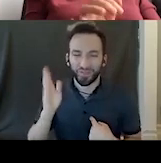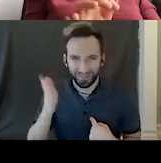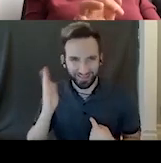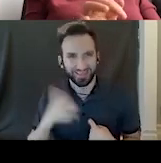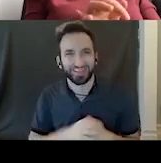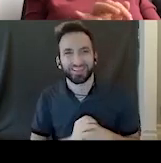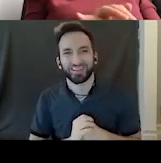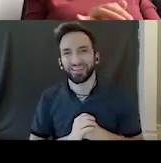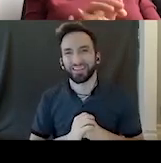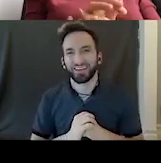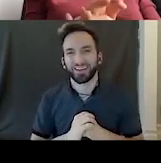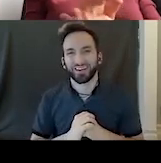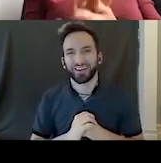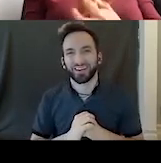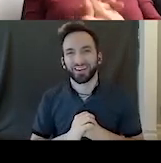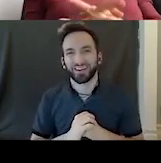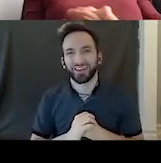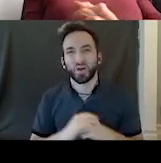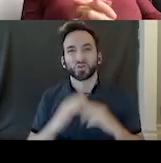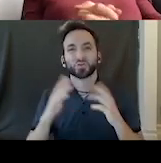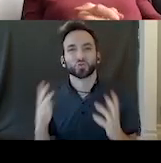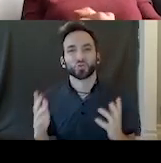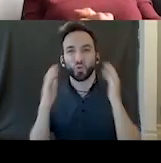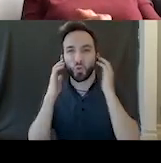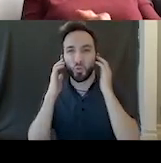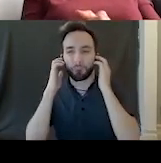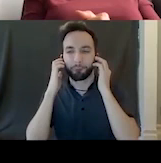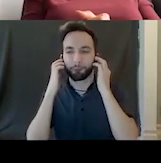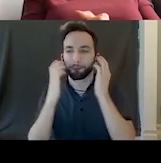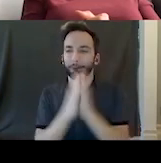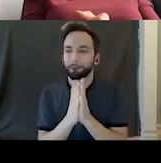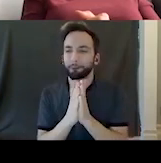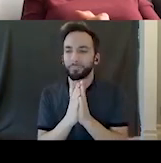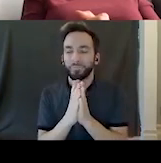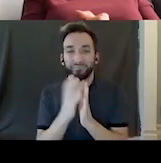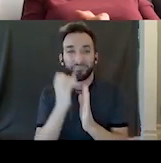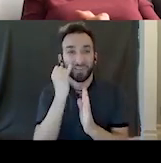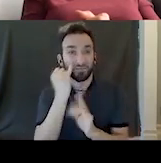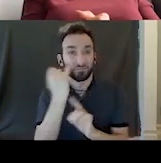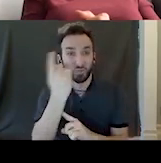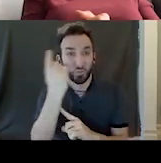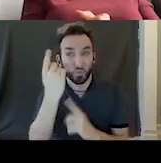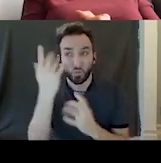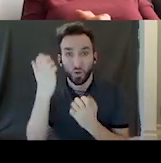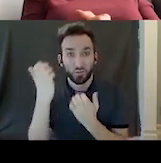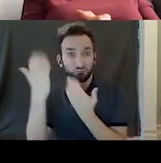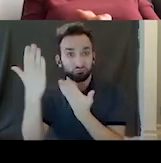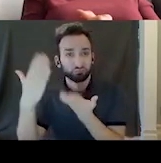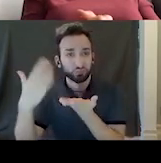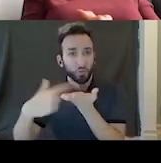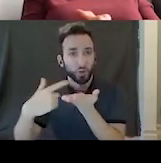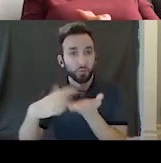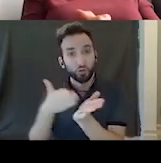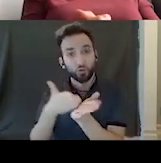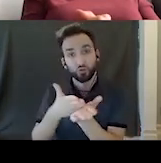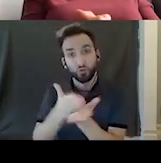So yeah, okay. So if ever somebody wants to talk about rights, you could write it